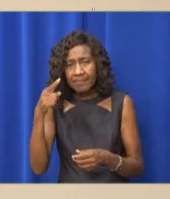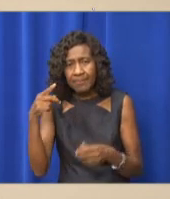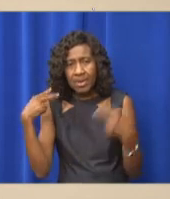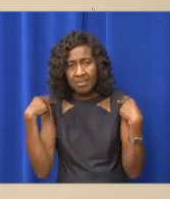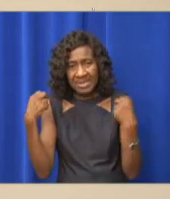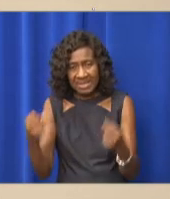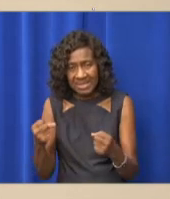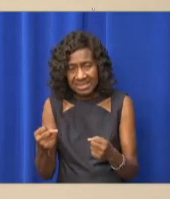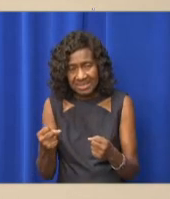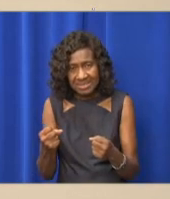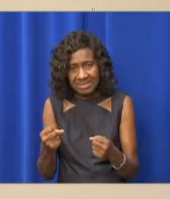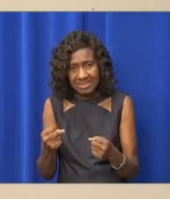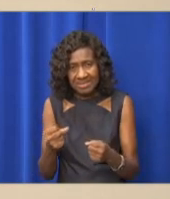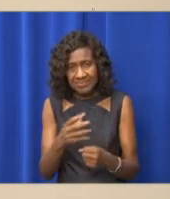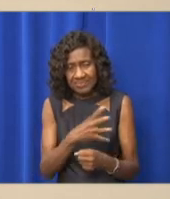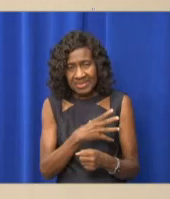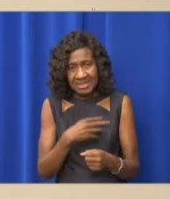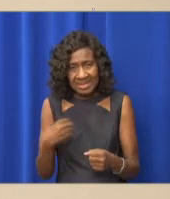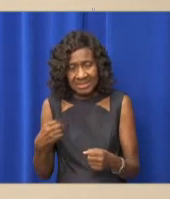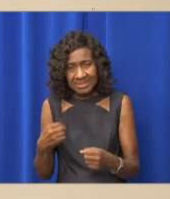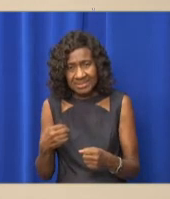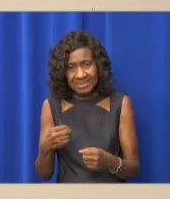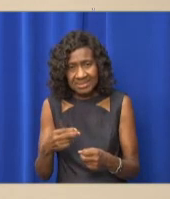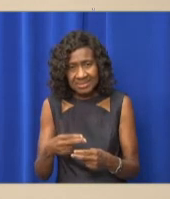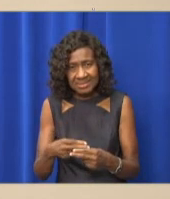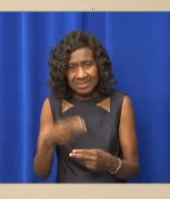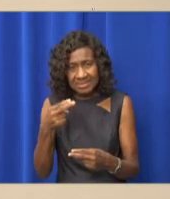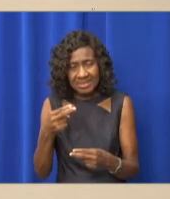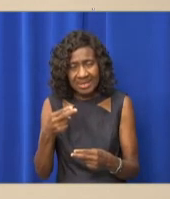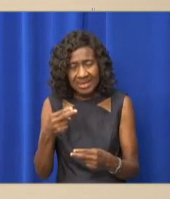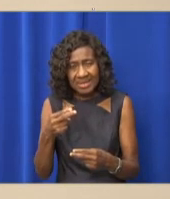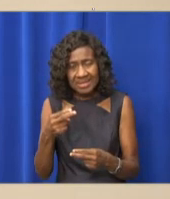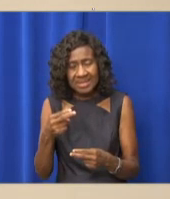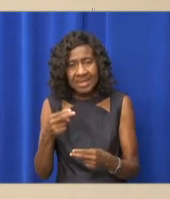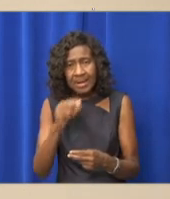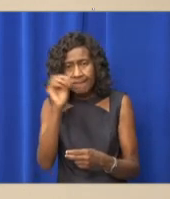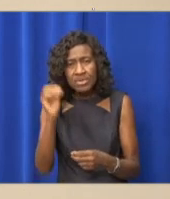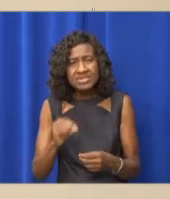and by the high degree of ignorance that still exists